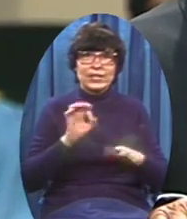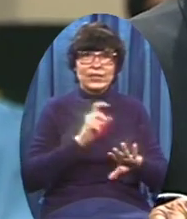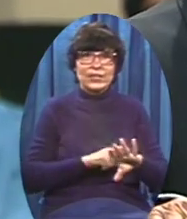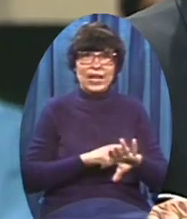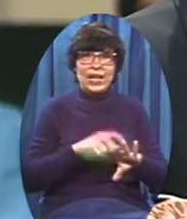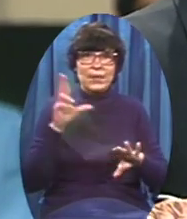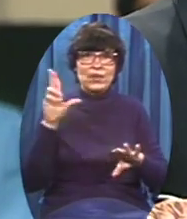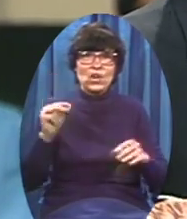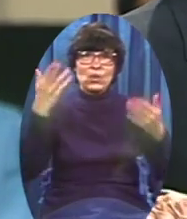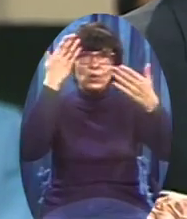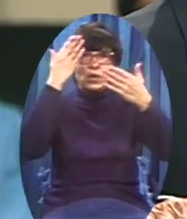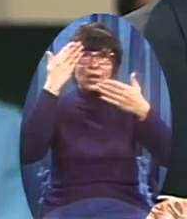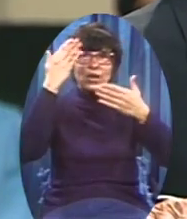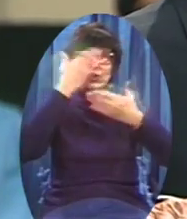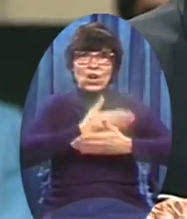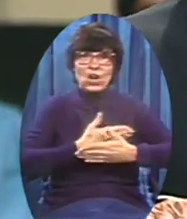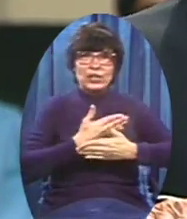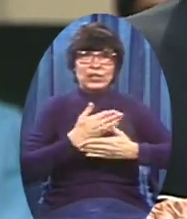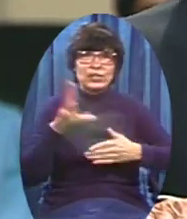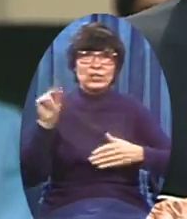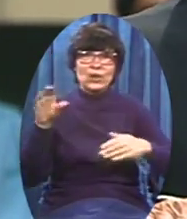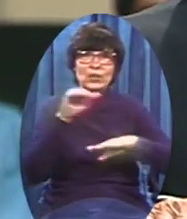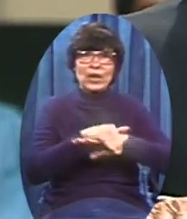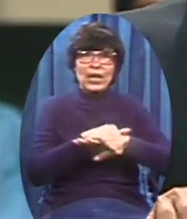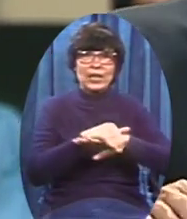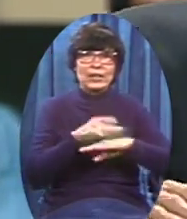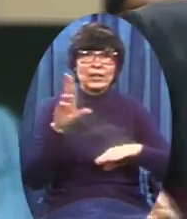sleeping. Amen. We'll be awake forever.